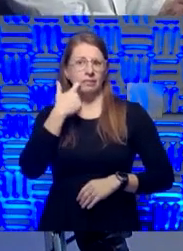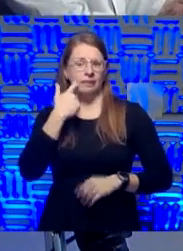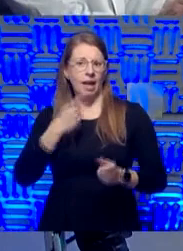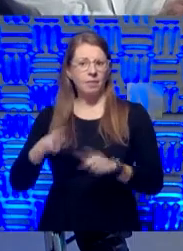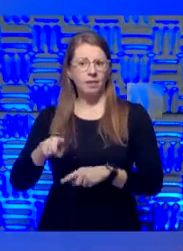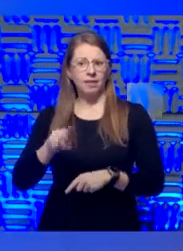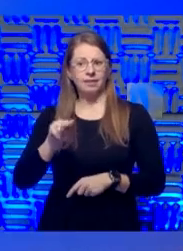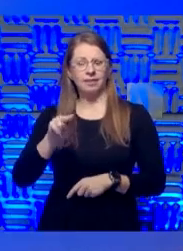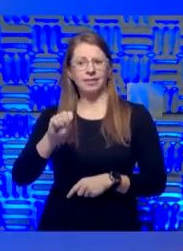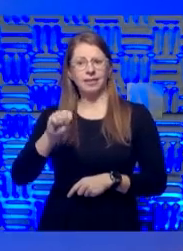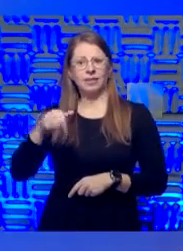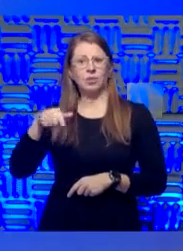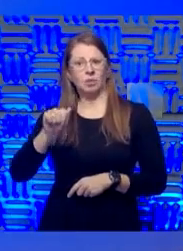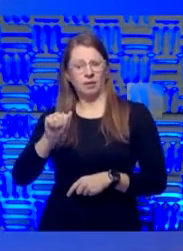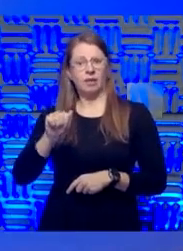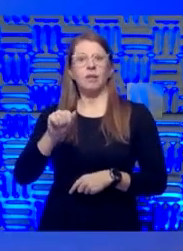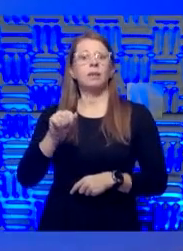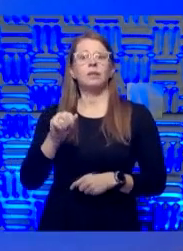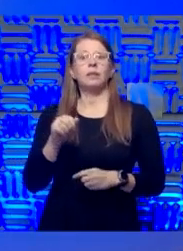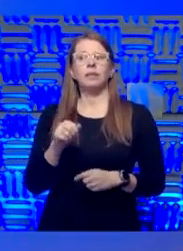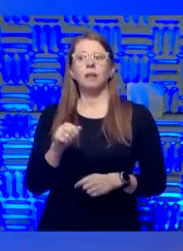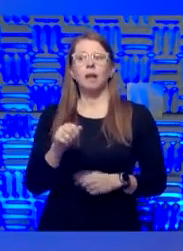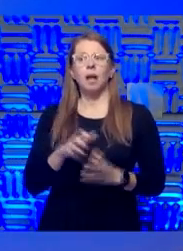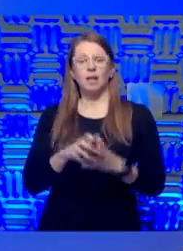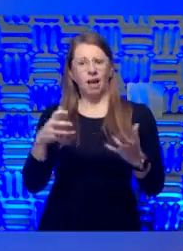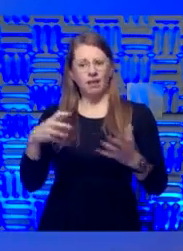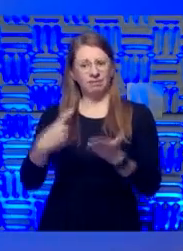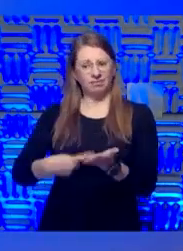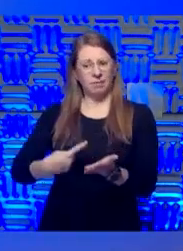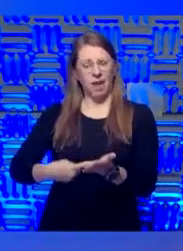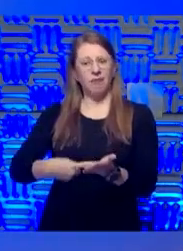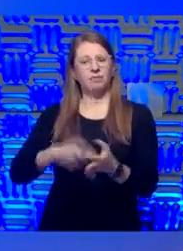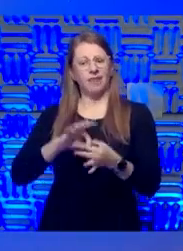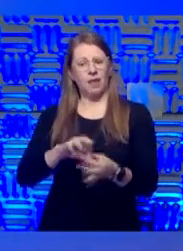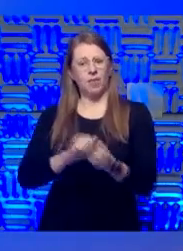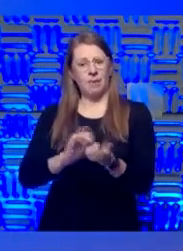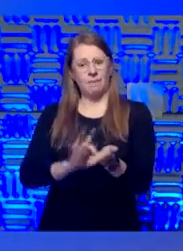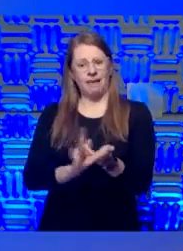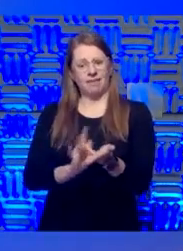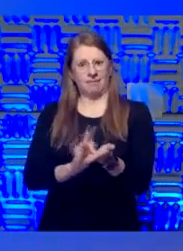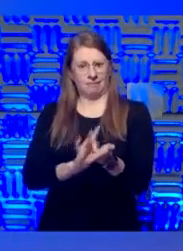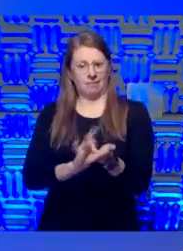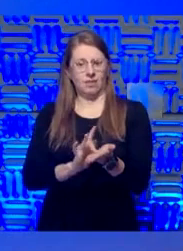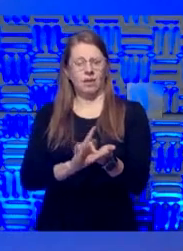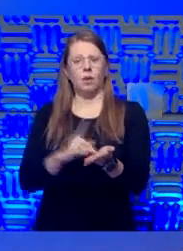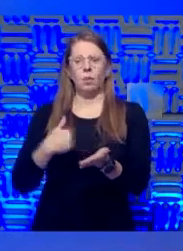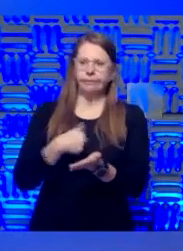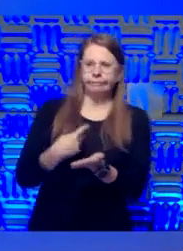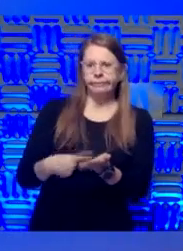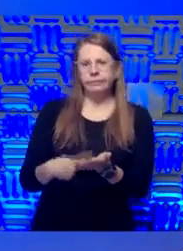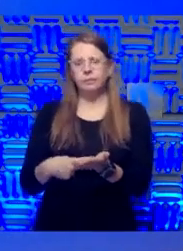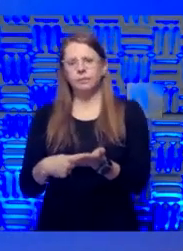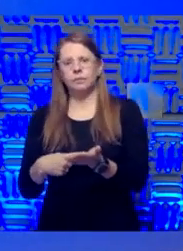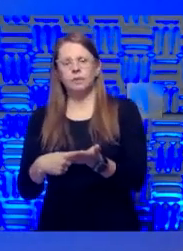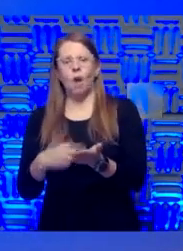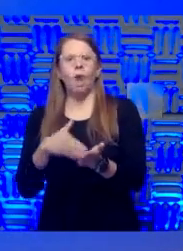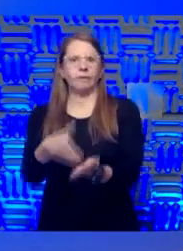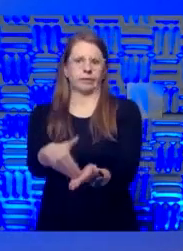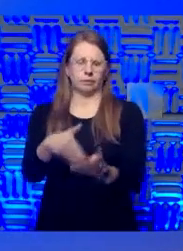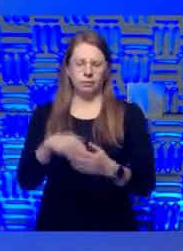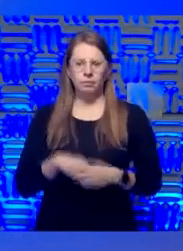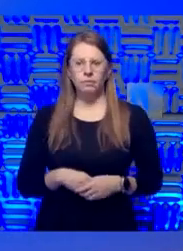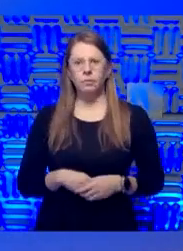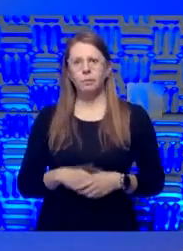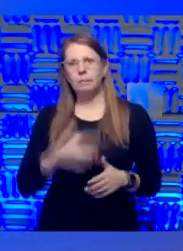important? What do you think? Yeah, absolutely. There's still there's a lot of debate. As in medicine, we have debates all the time. What is the best practice?